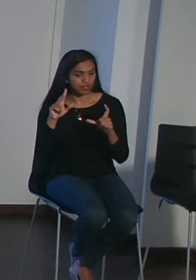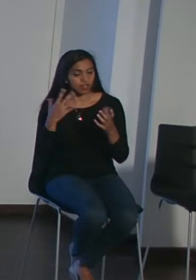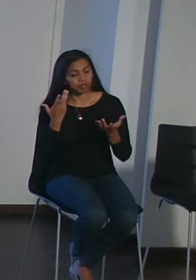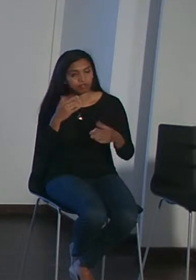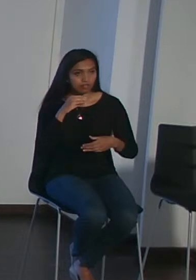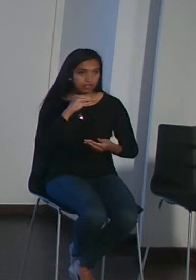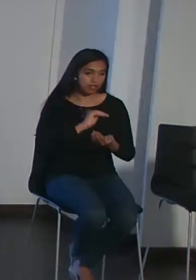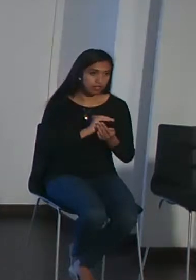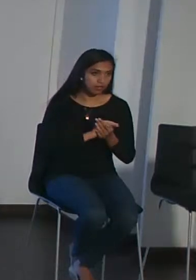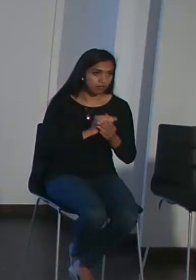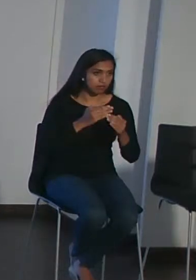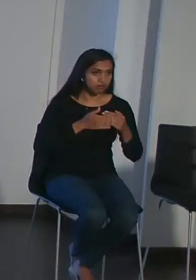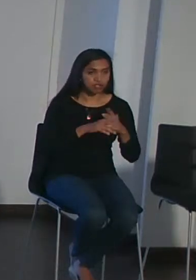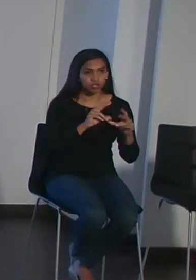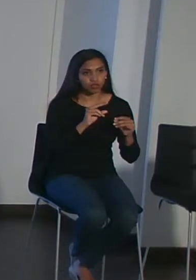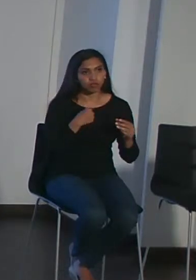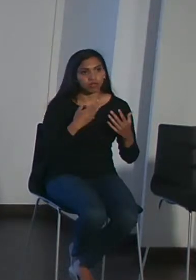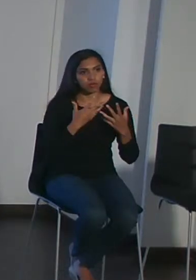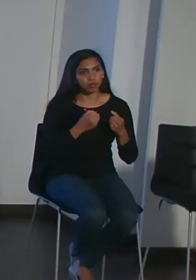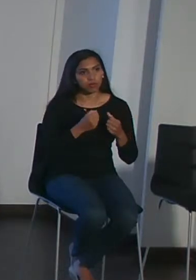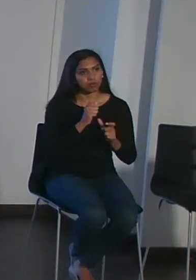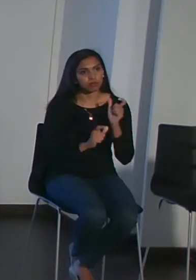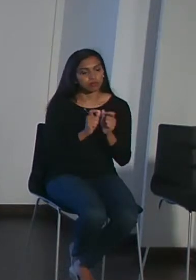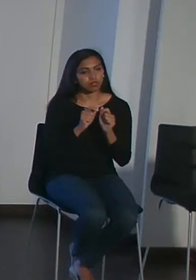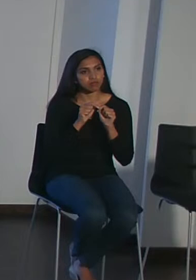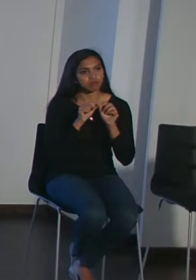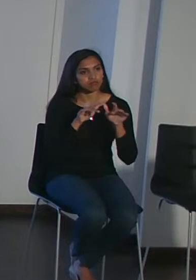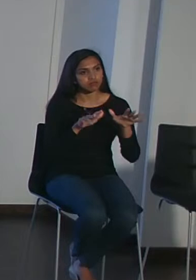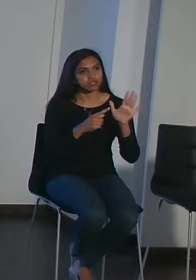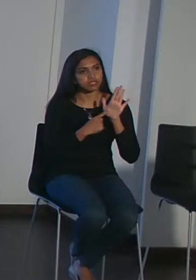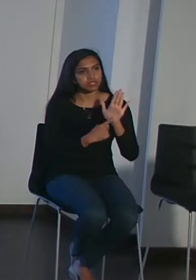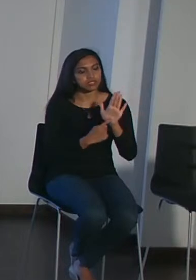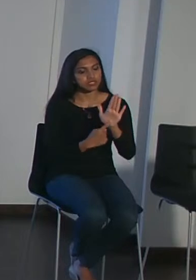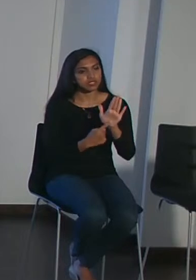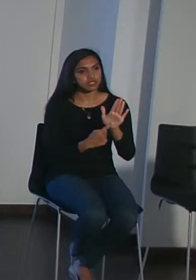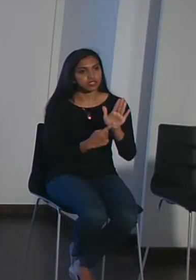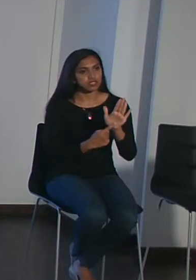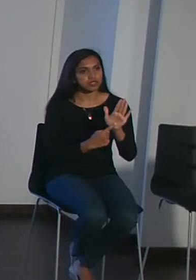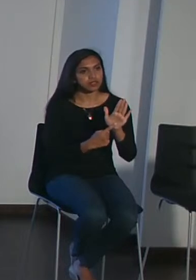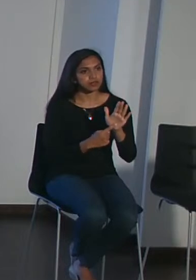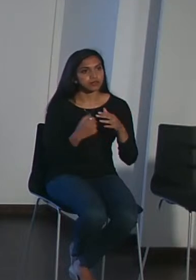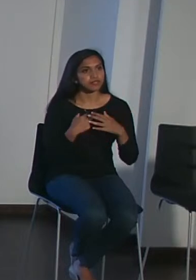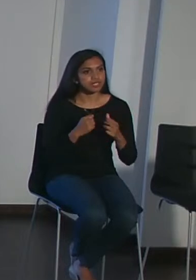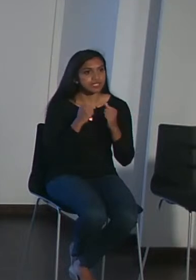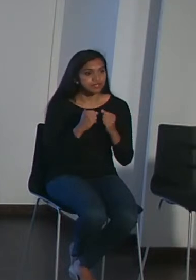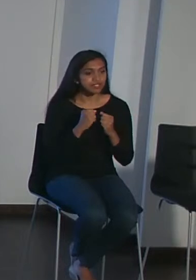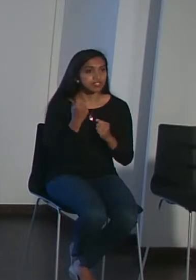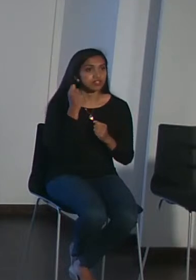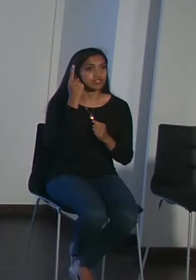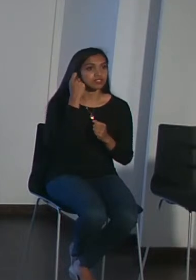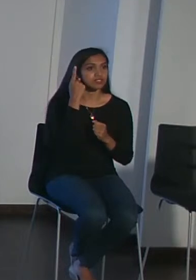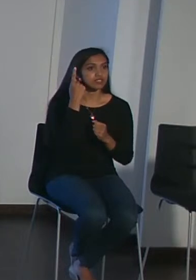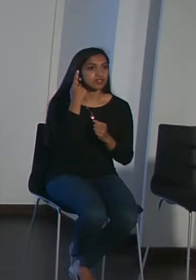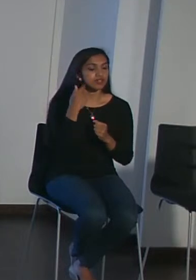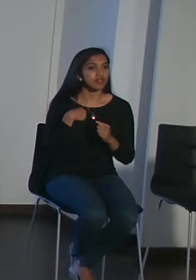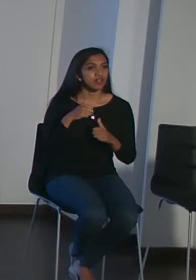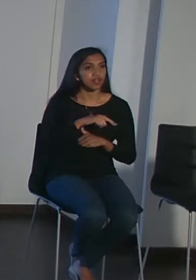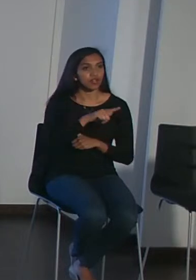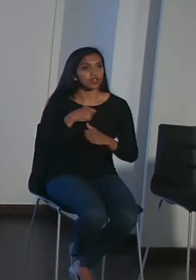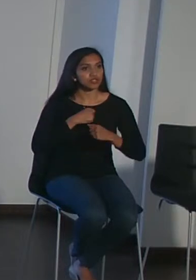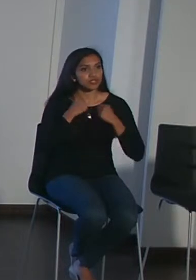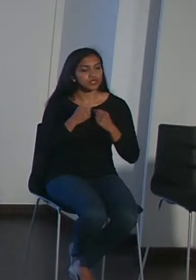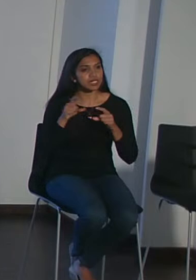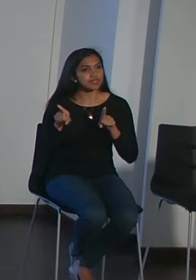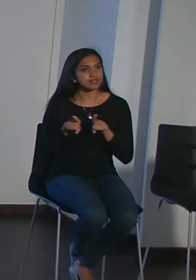an online version which we could go back to and look at. And it was so difficult to grasp because everything that you're trying to do is save